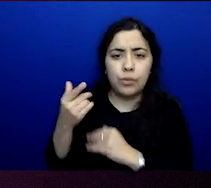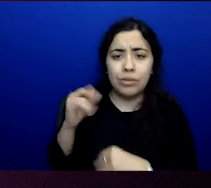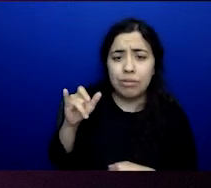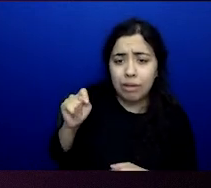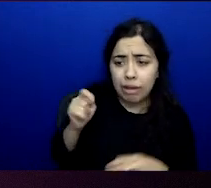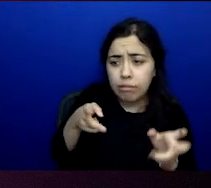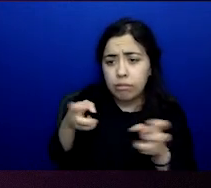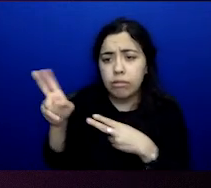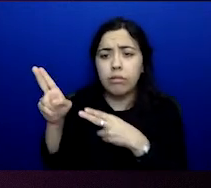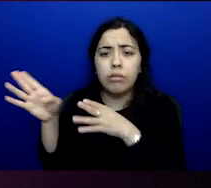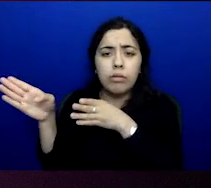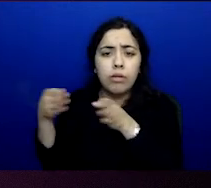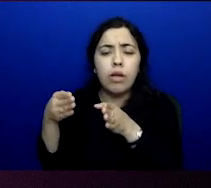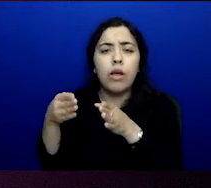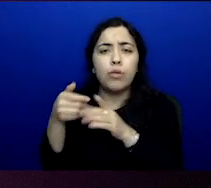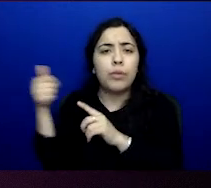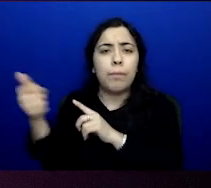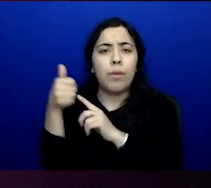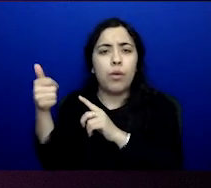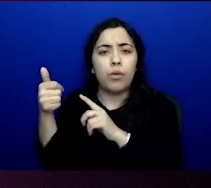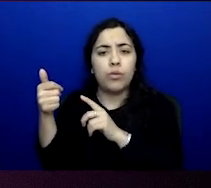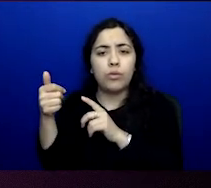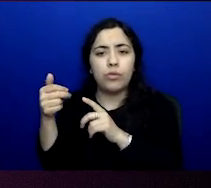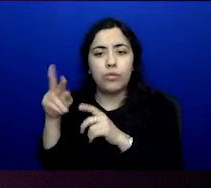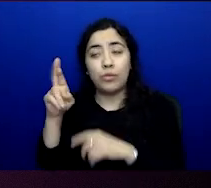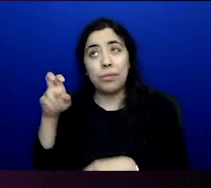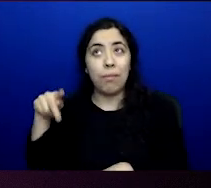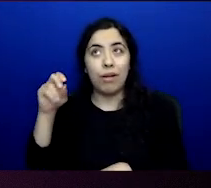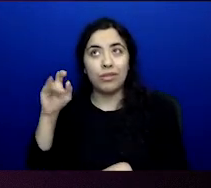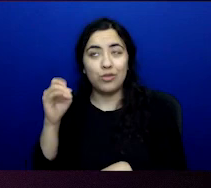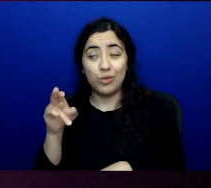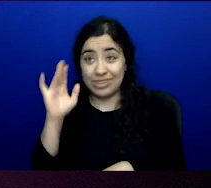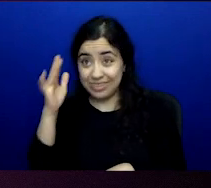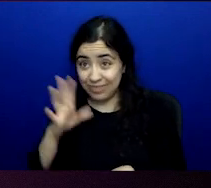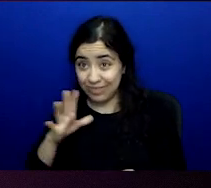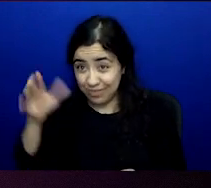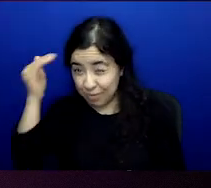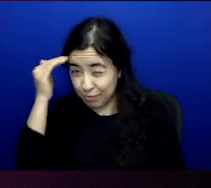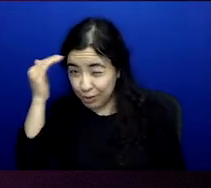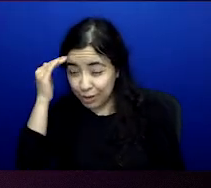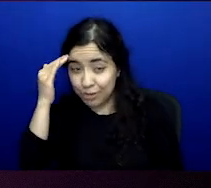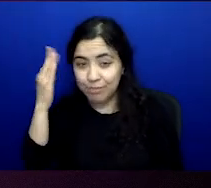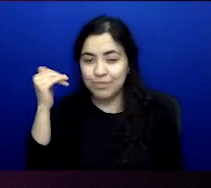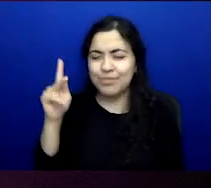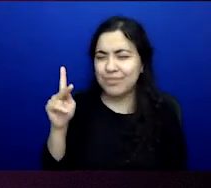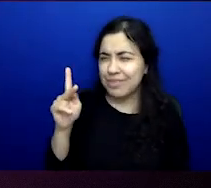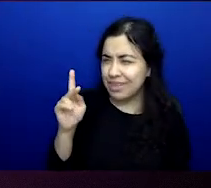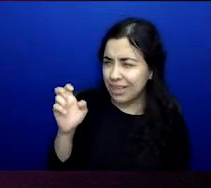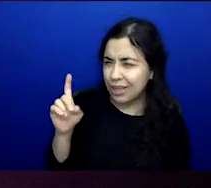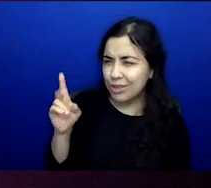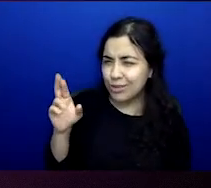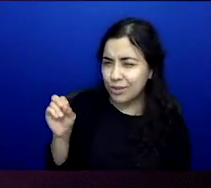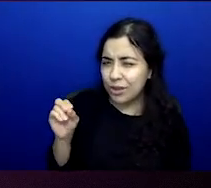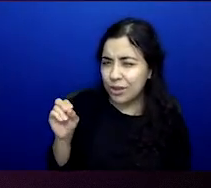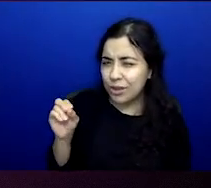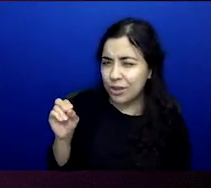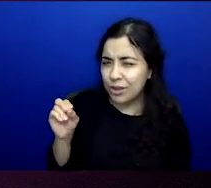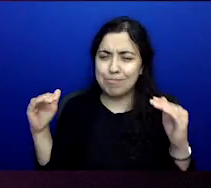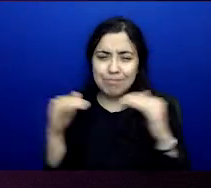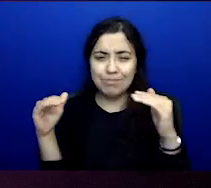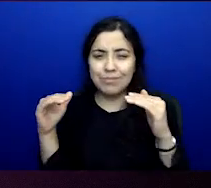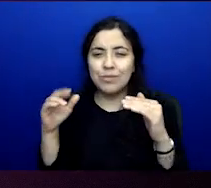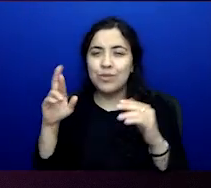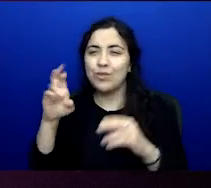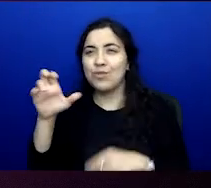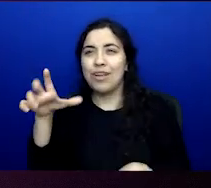on remote repositories. Sound familiar? Because Kedro is pretty much the React for data engineers and